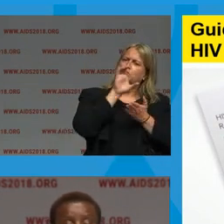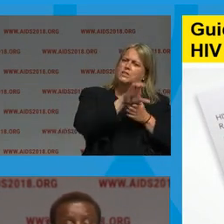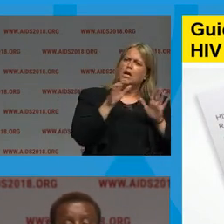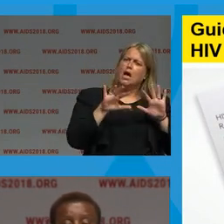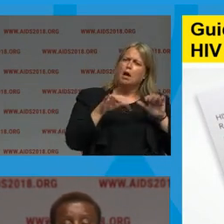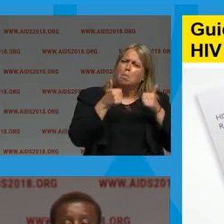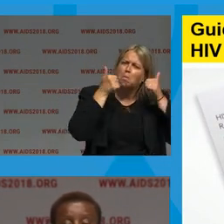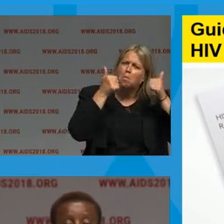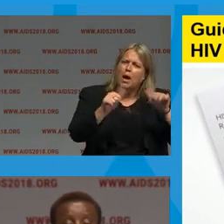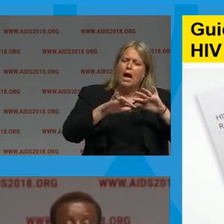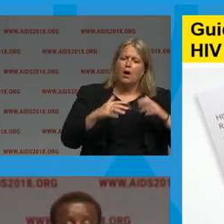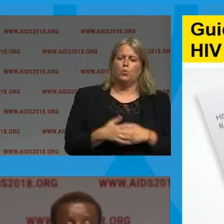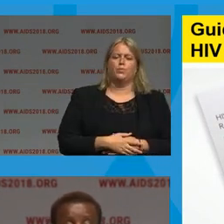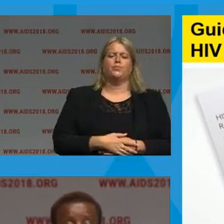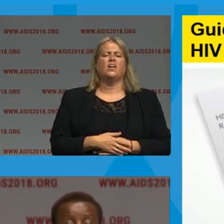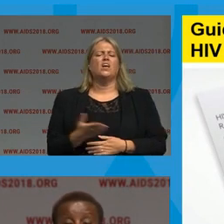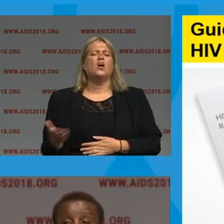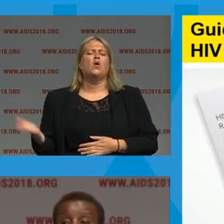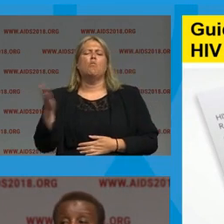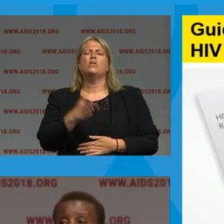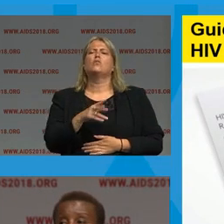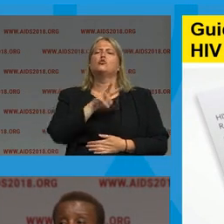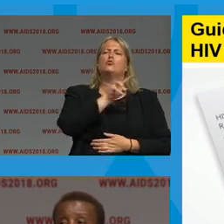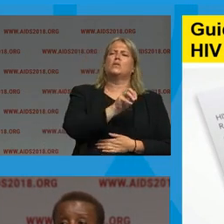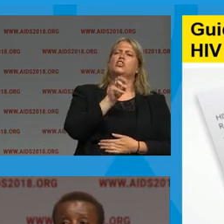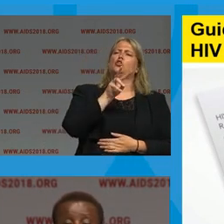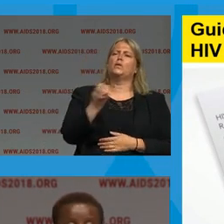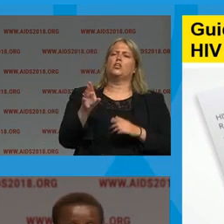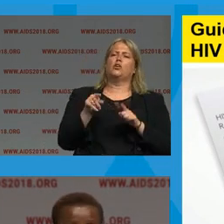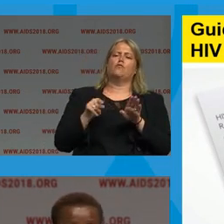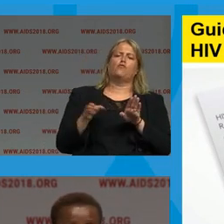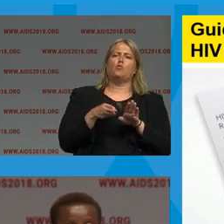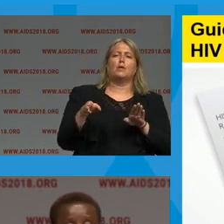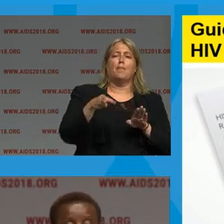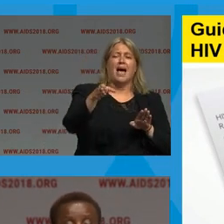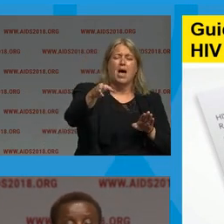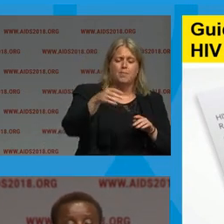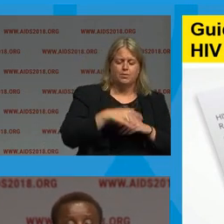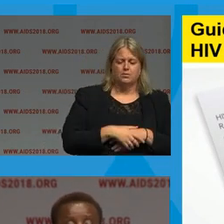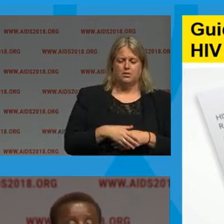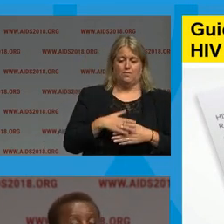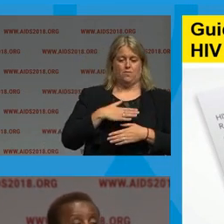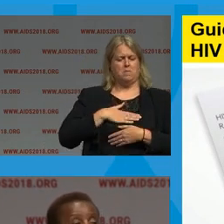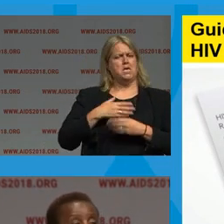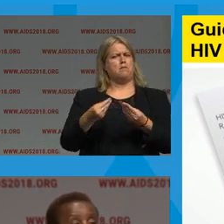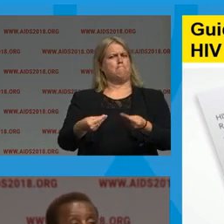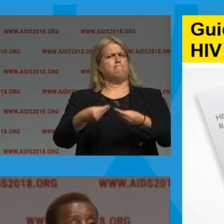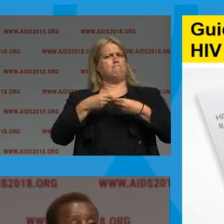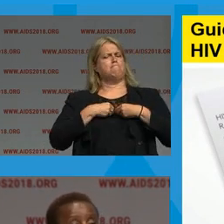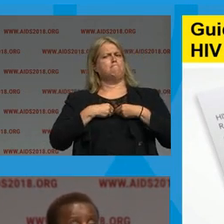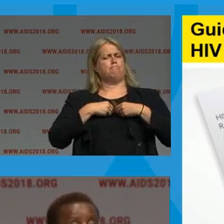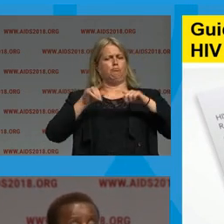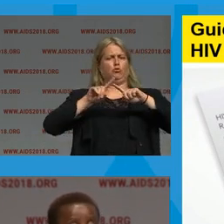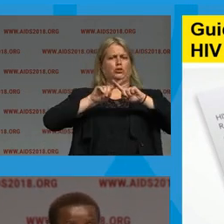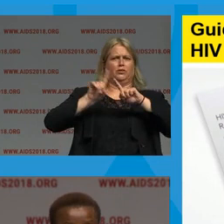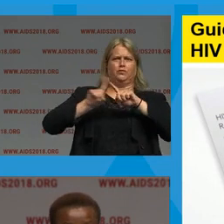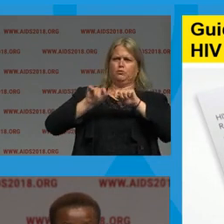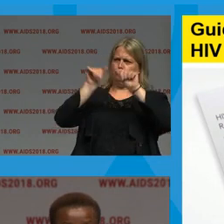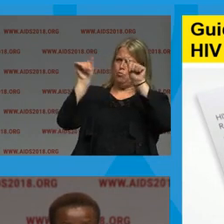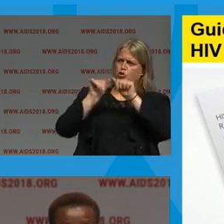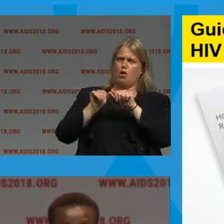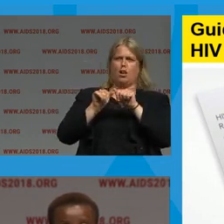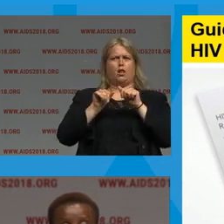HIV Prevention 2020 roadmap. And for me, this is the guidance for delivering a differentiated model for